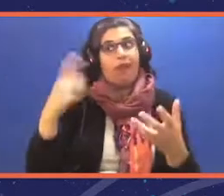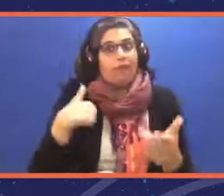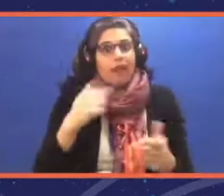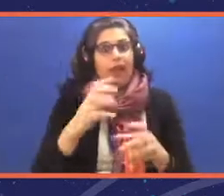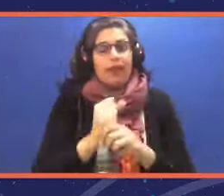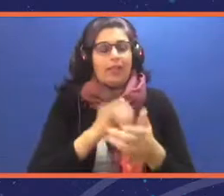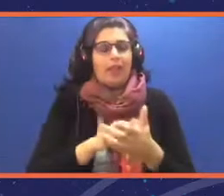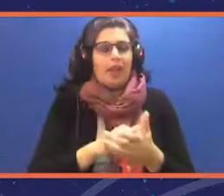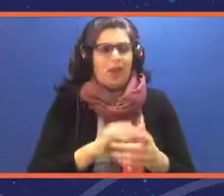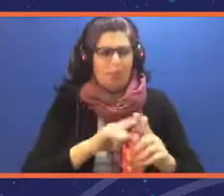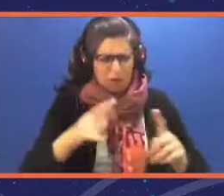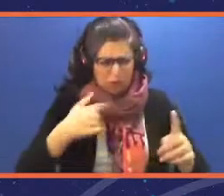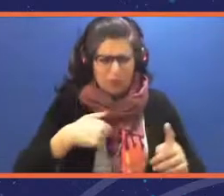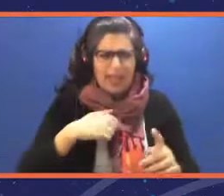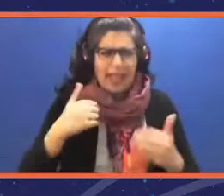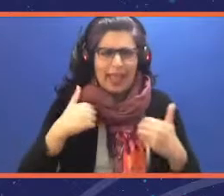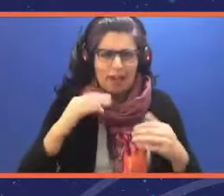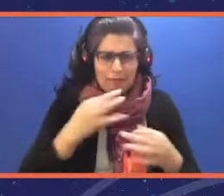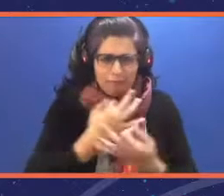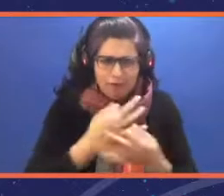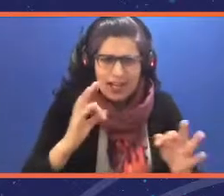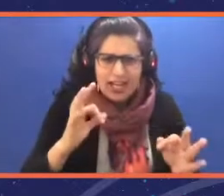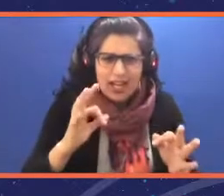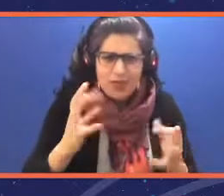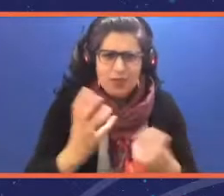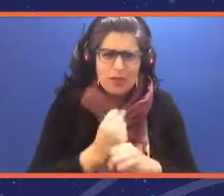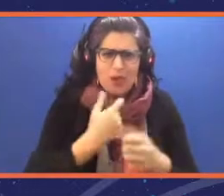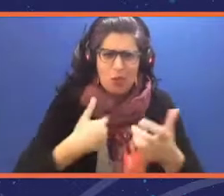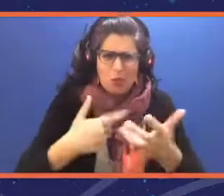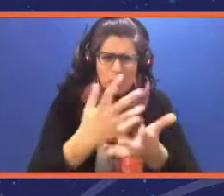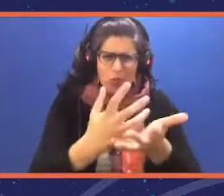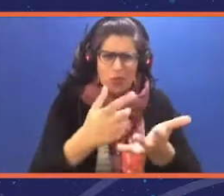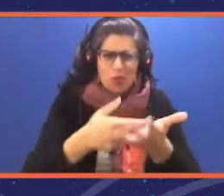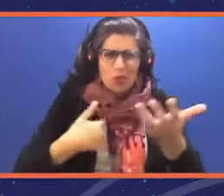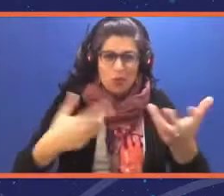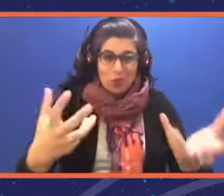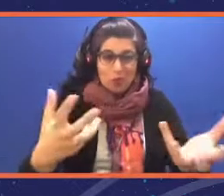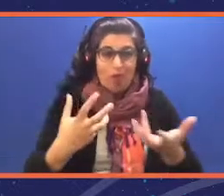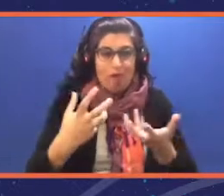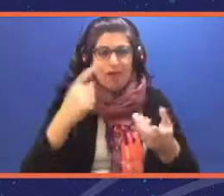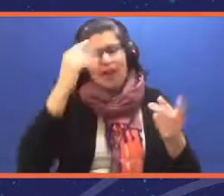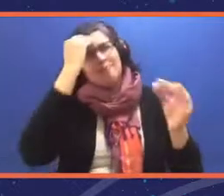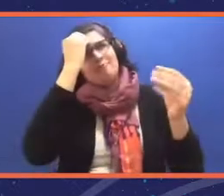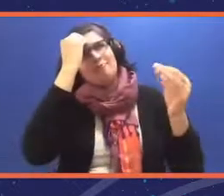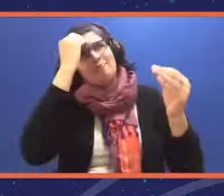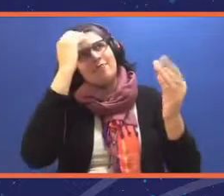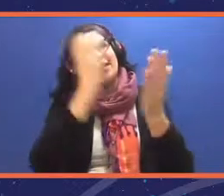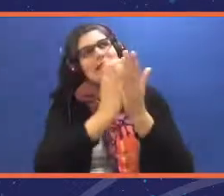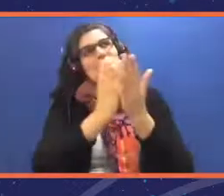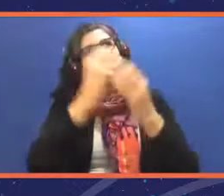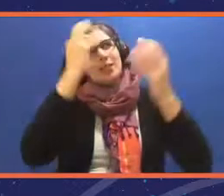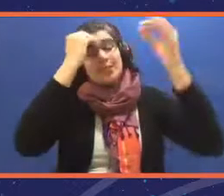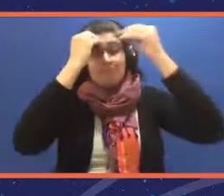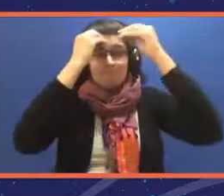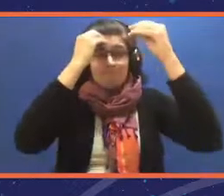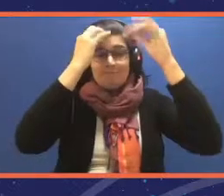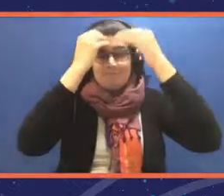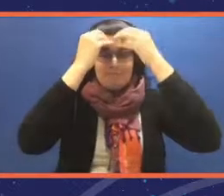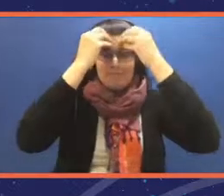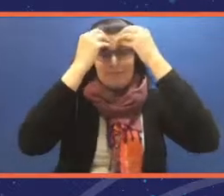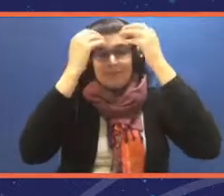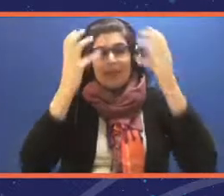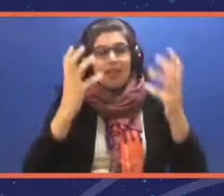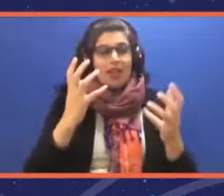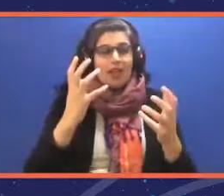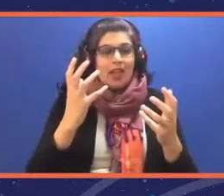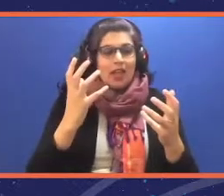images that we desired, that was really important to me. I'd also been thinking of some of these images for a very long time. I wanted to do like a series of three, or